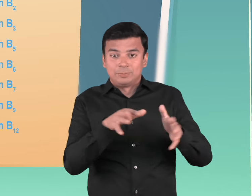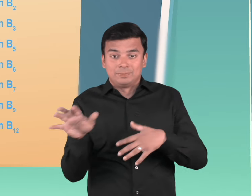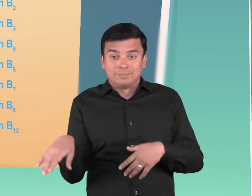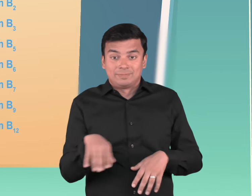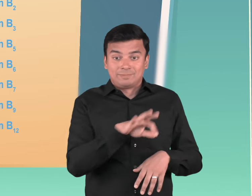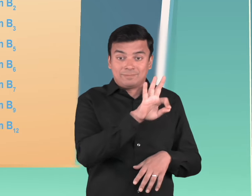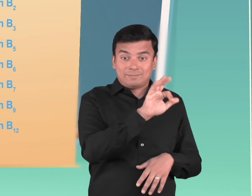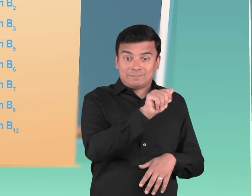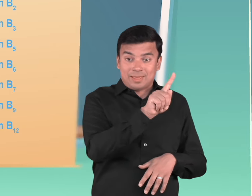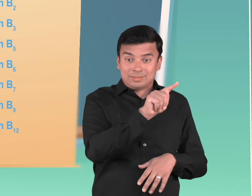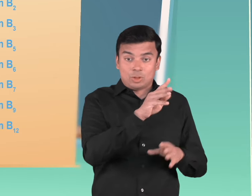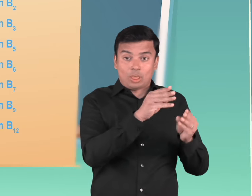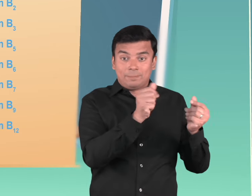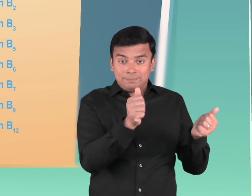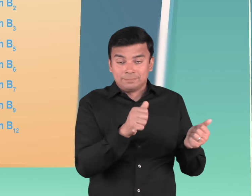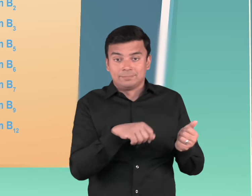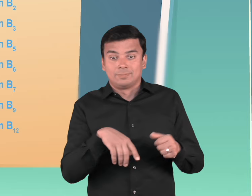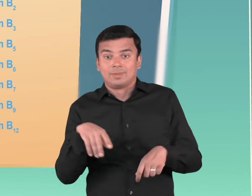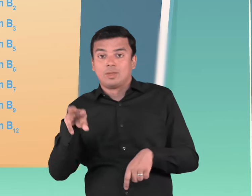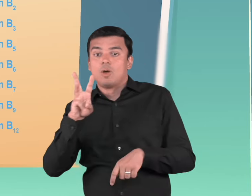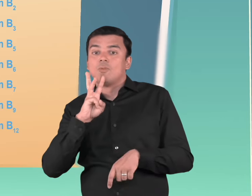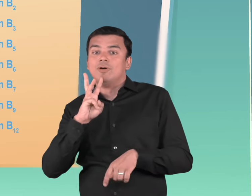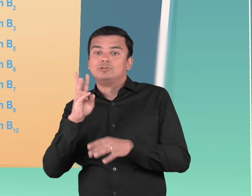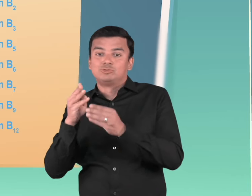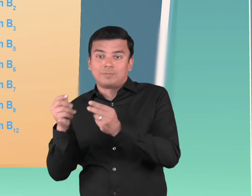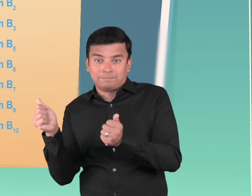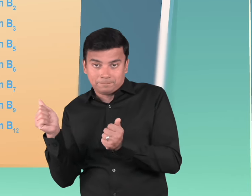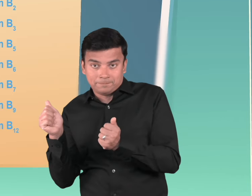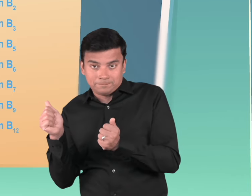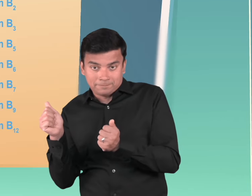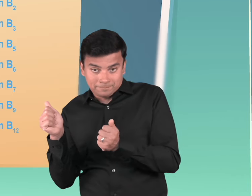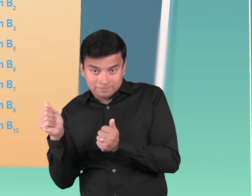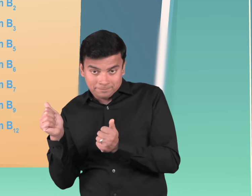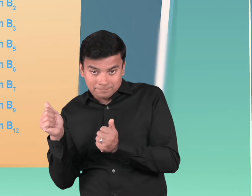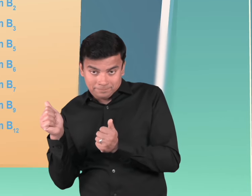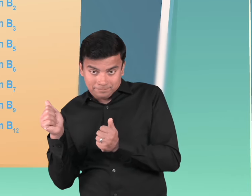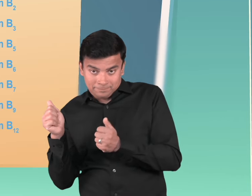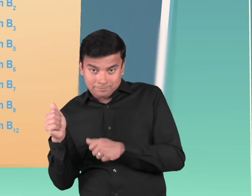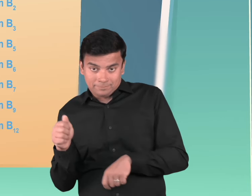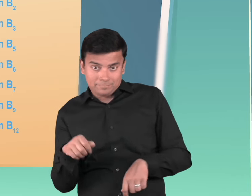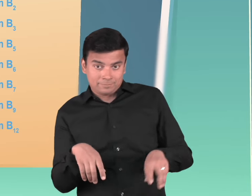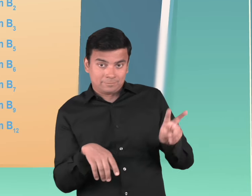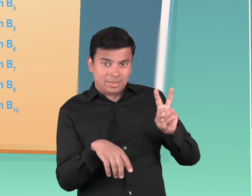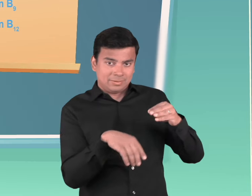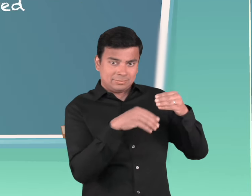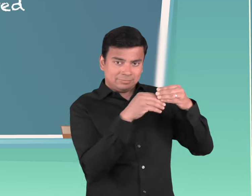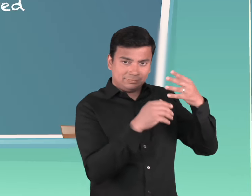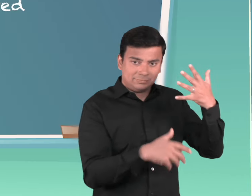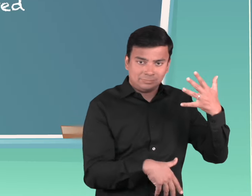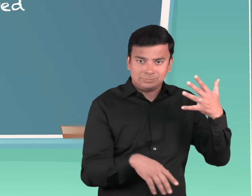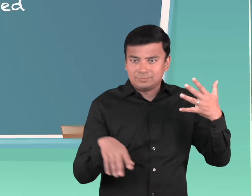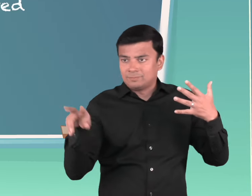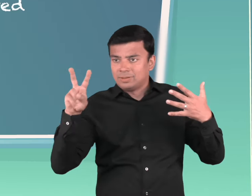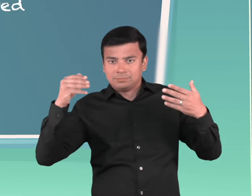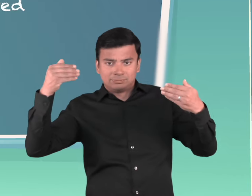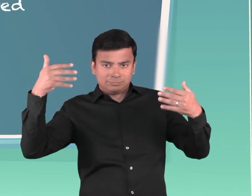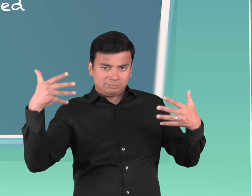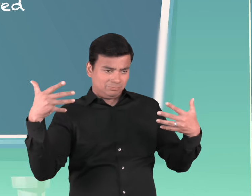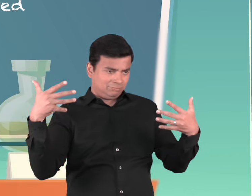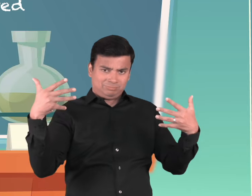soluble vitamins and water soluble vitamins what does this mean well